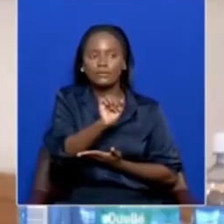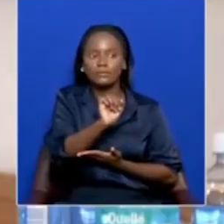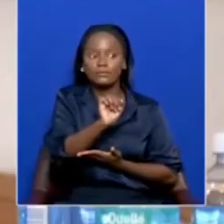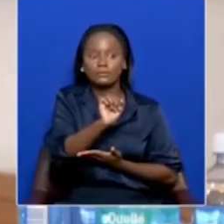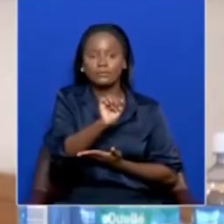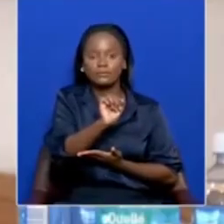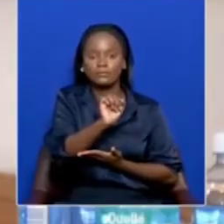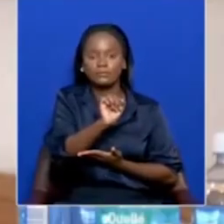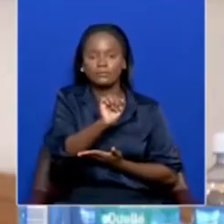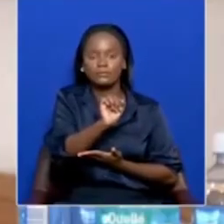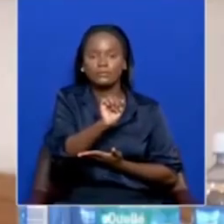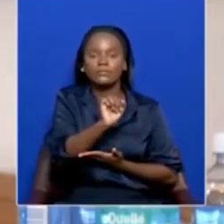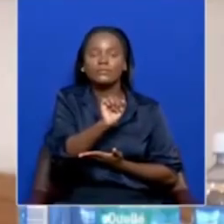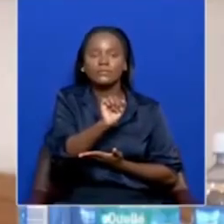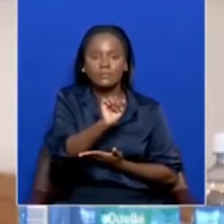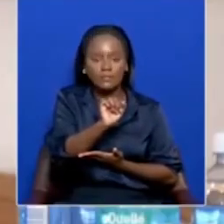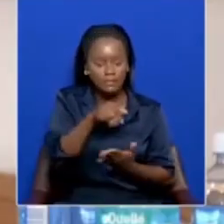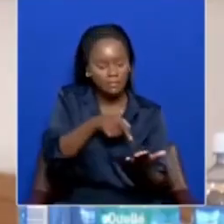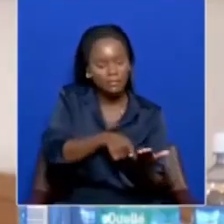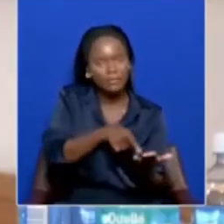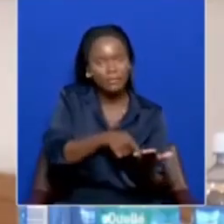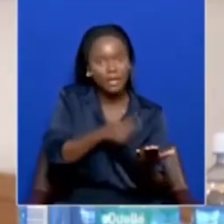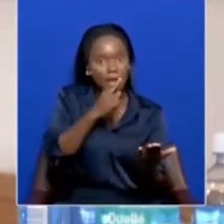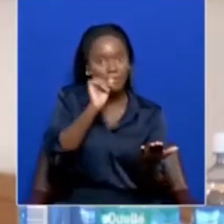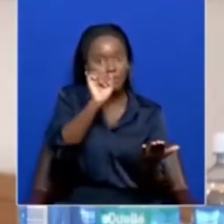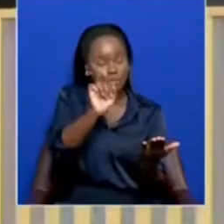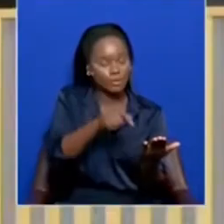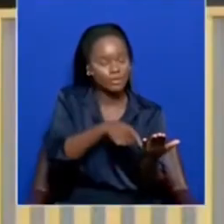of January, 2026. Do you so confirm?